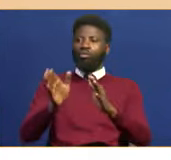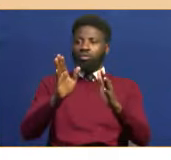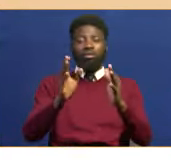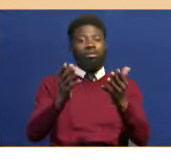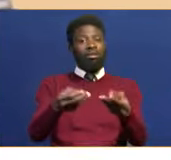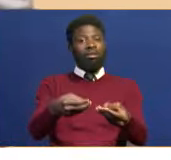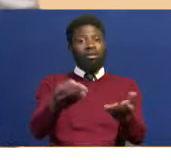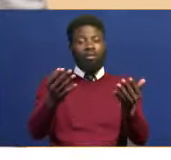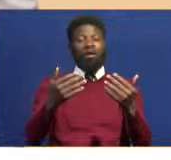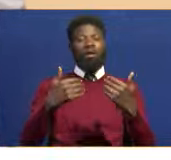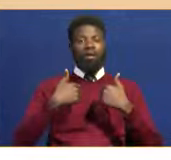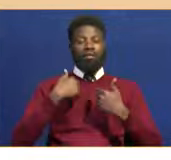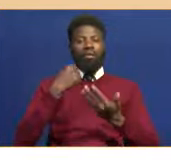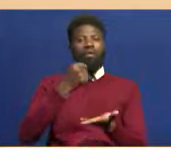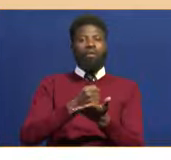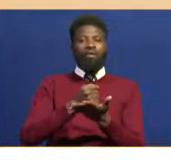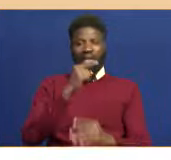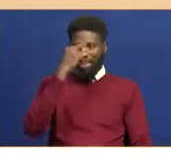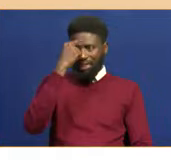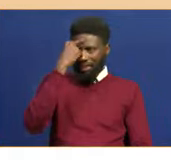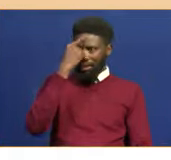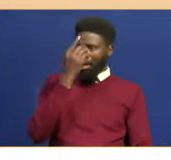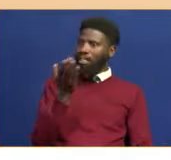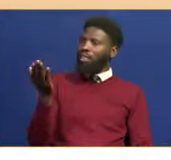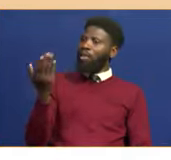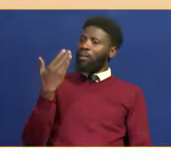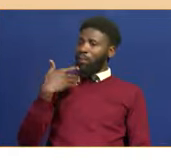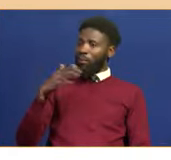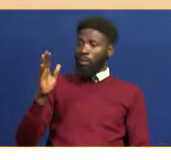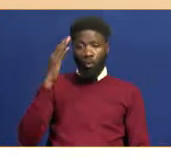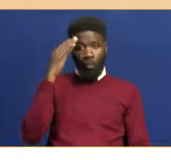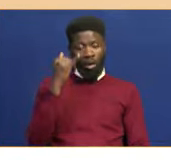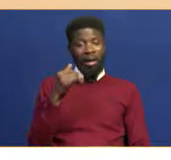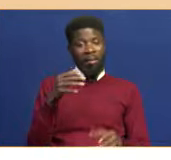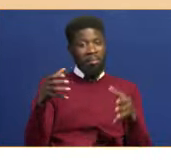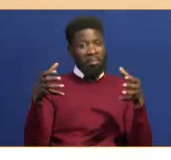have offices in India because there is a big market.